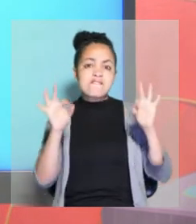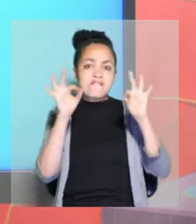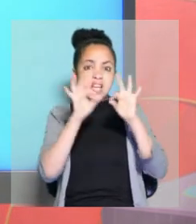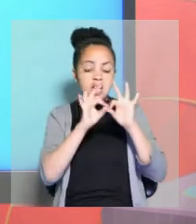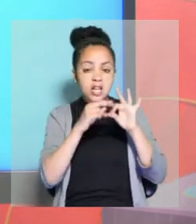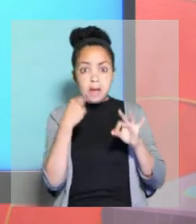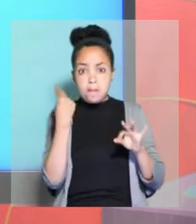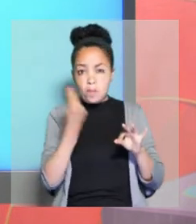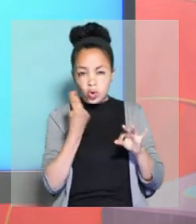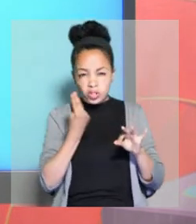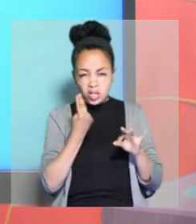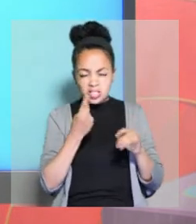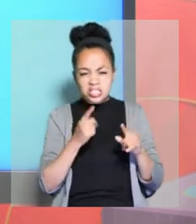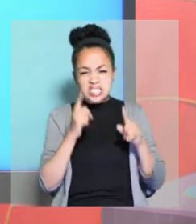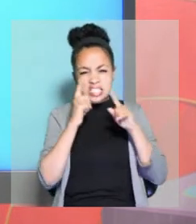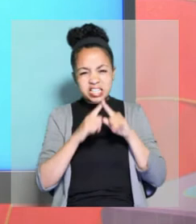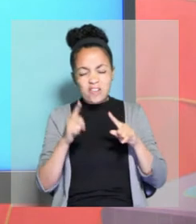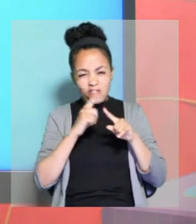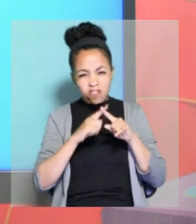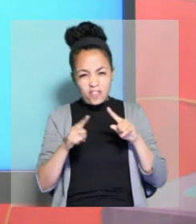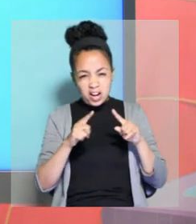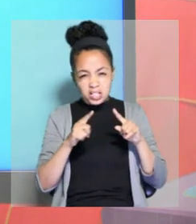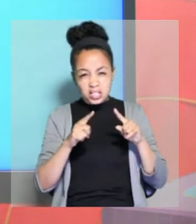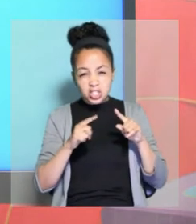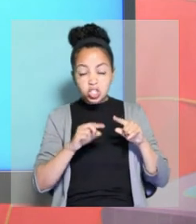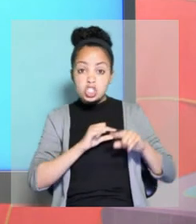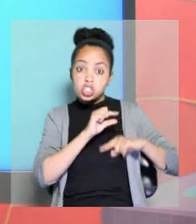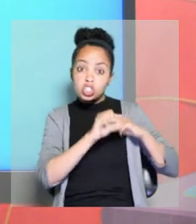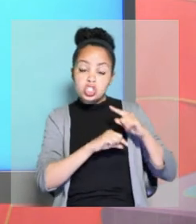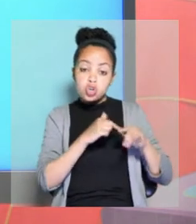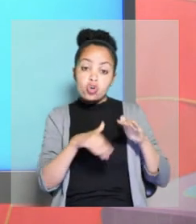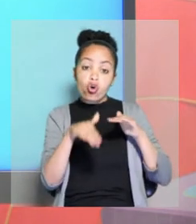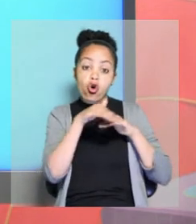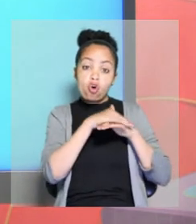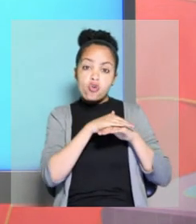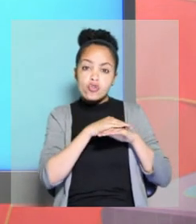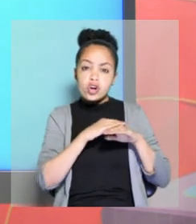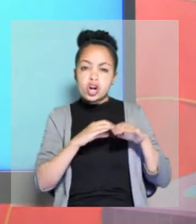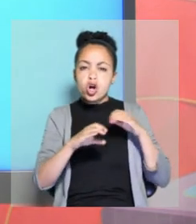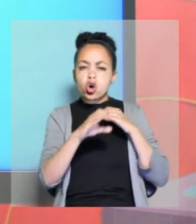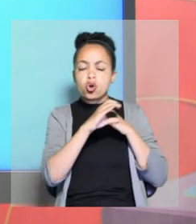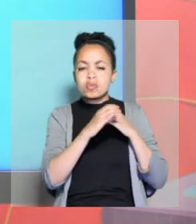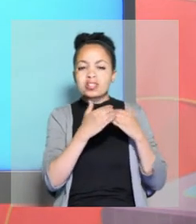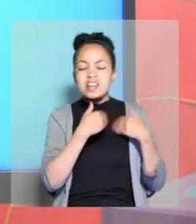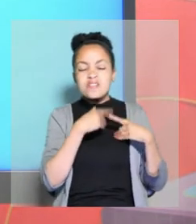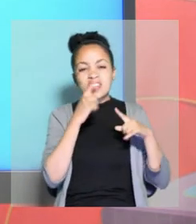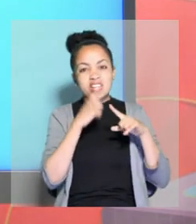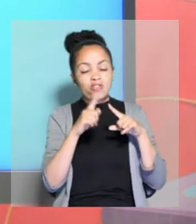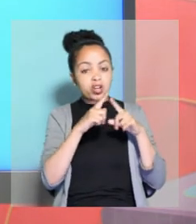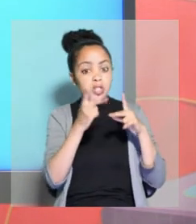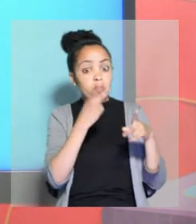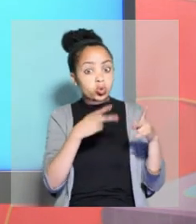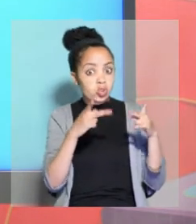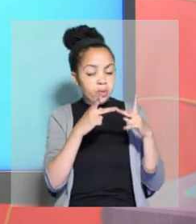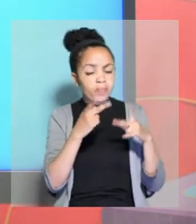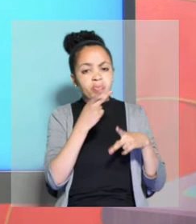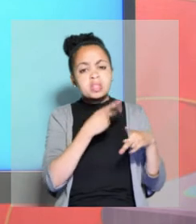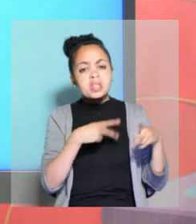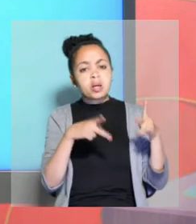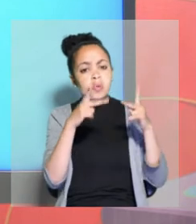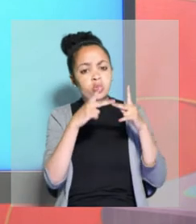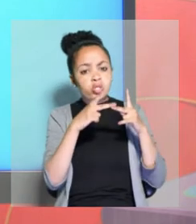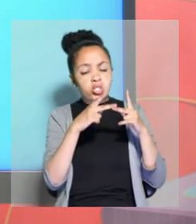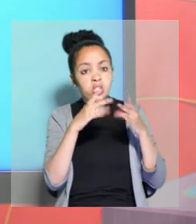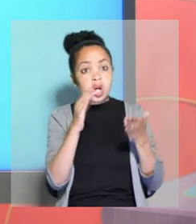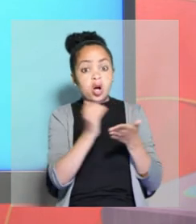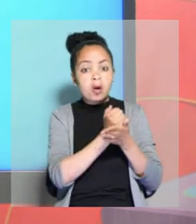is, different gene over a chromosome occupy different position. The position they occupy